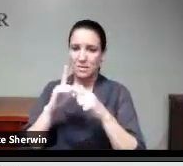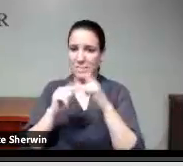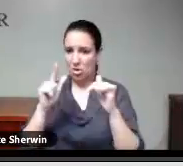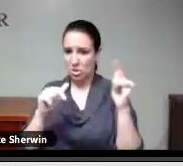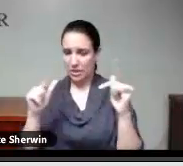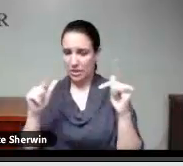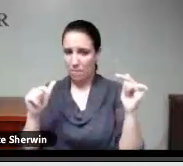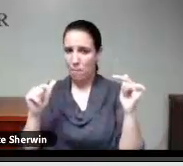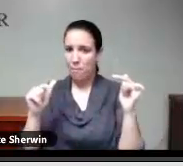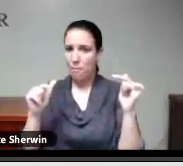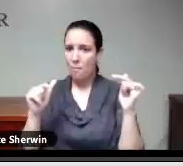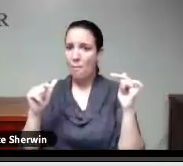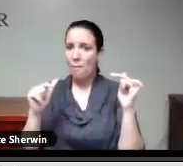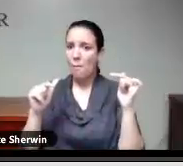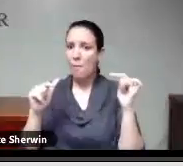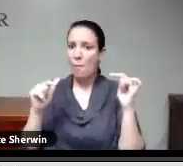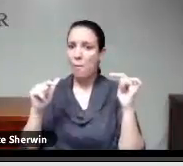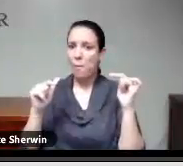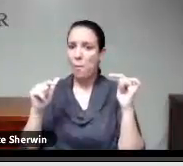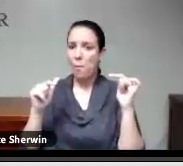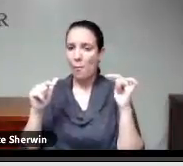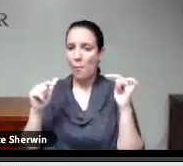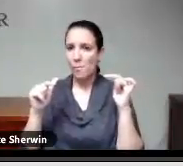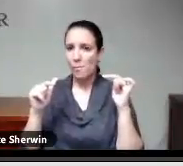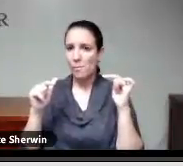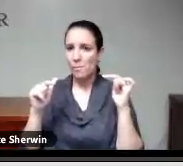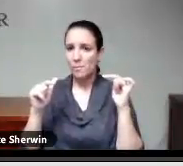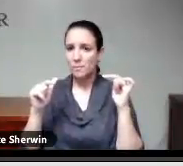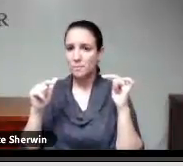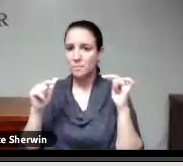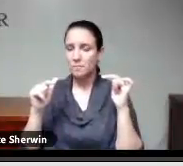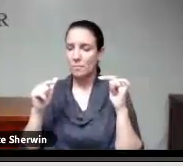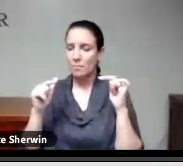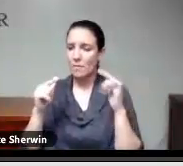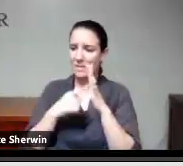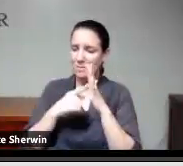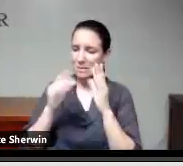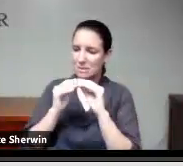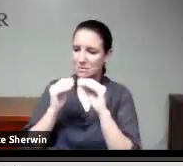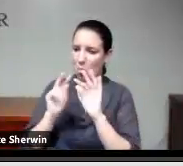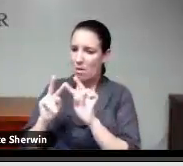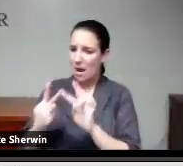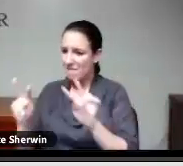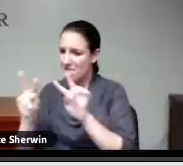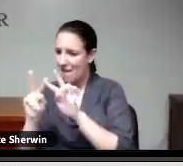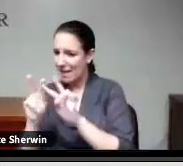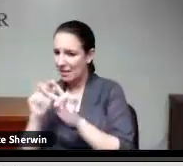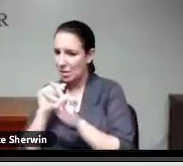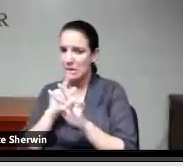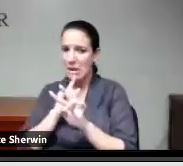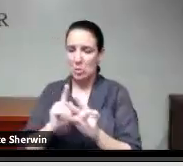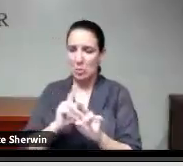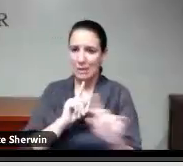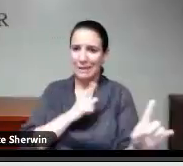I see diversity referenced more as a value than as a specific strategic driver or